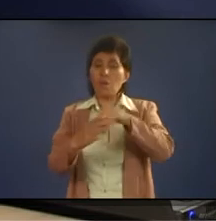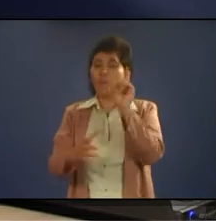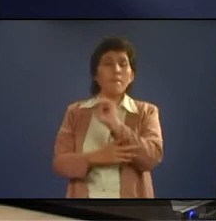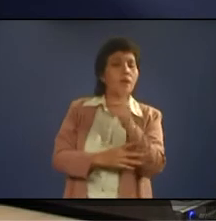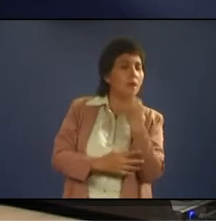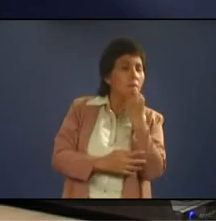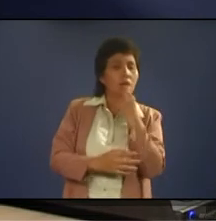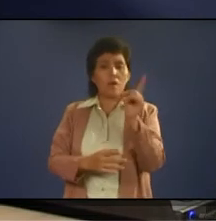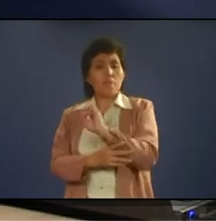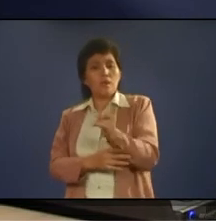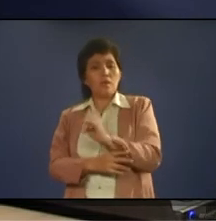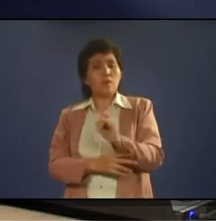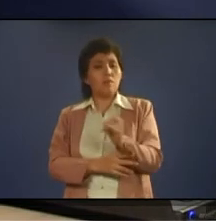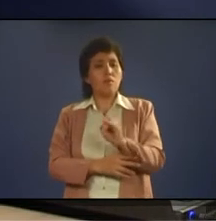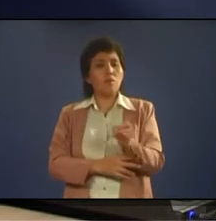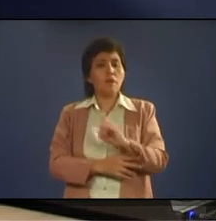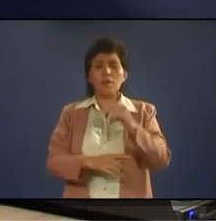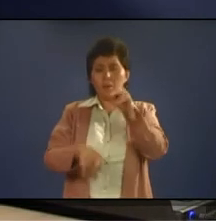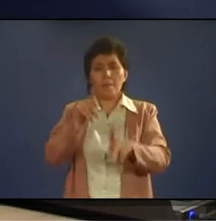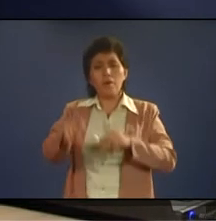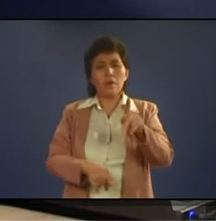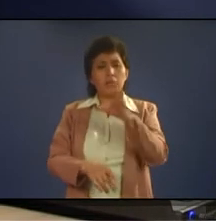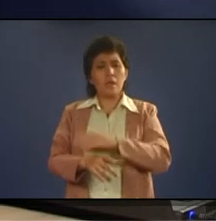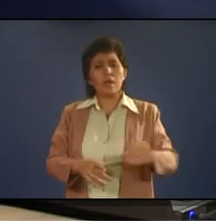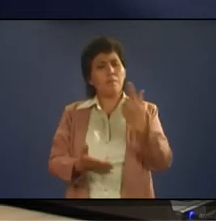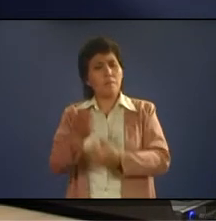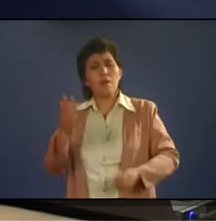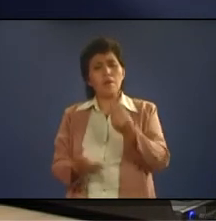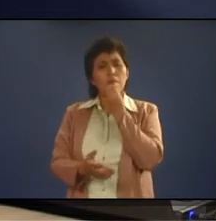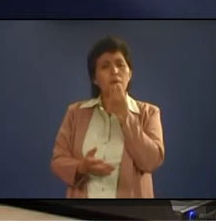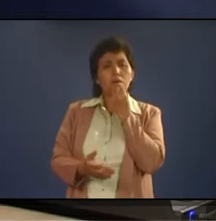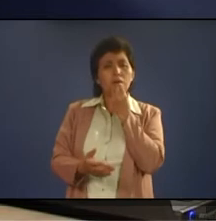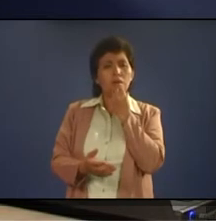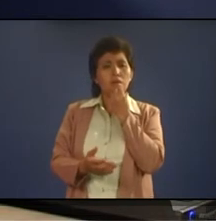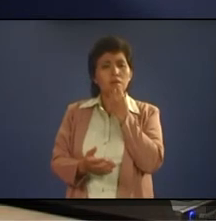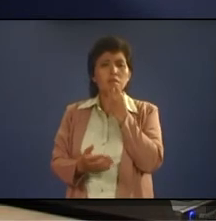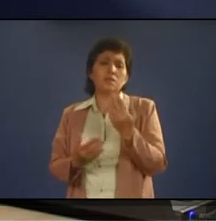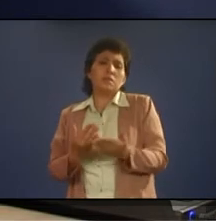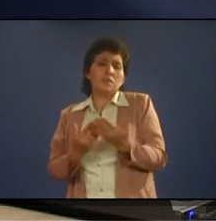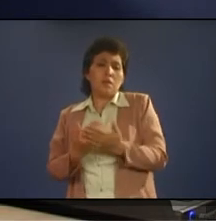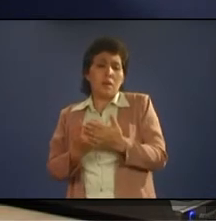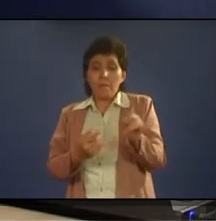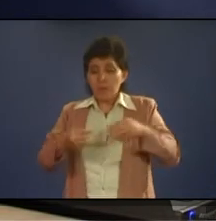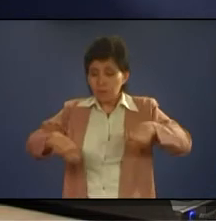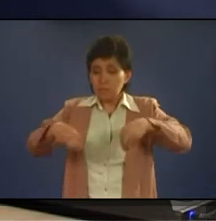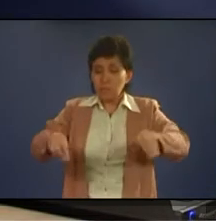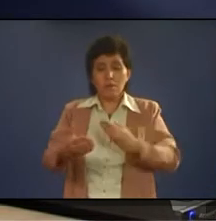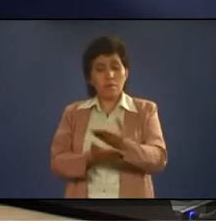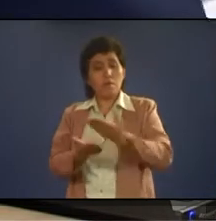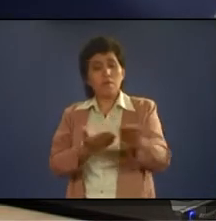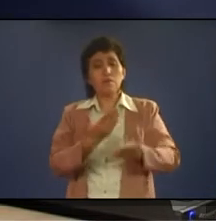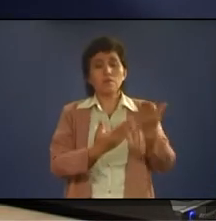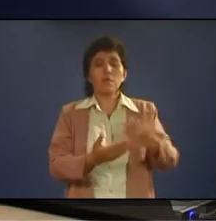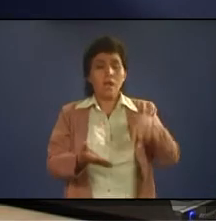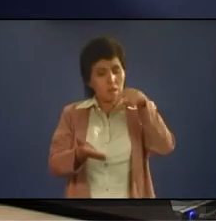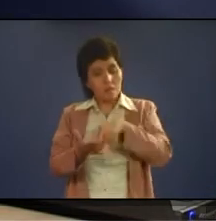go, where do most people, what kind of food is available, which shopping center is available. Now, these are my